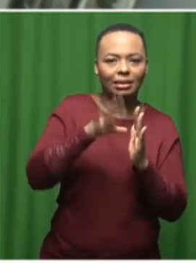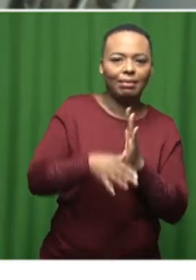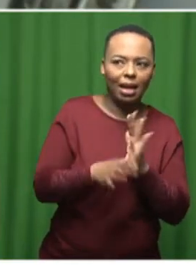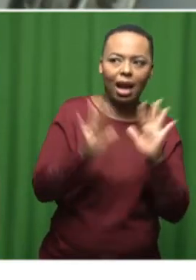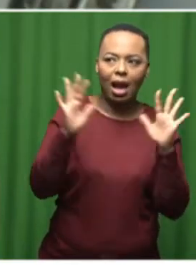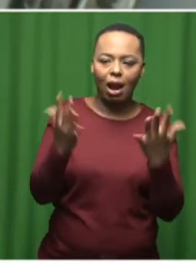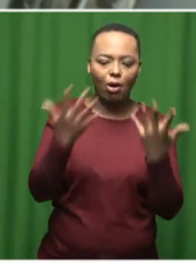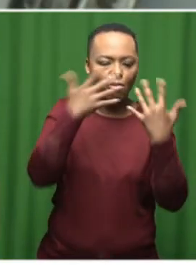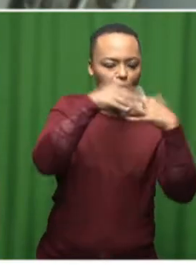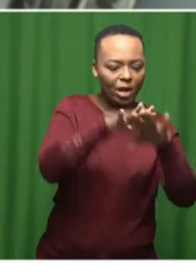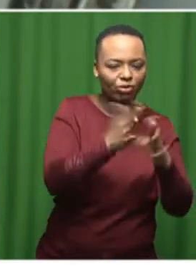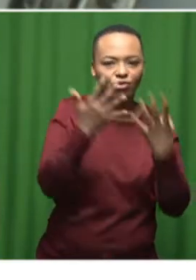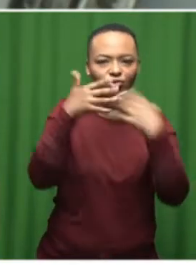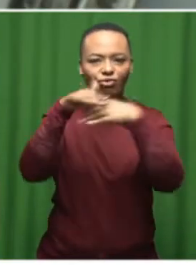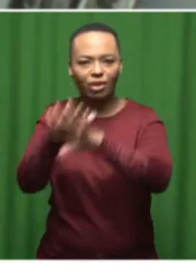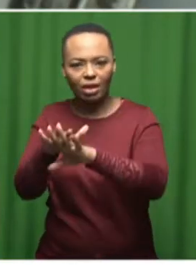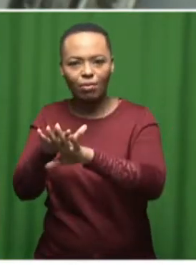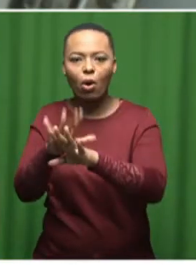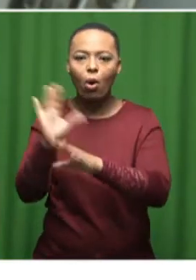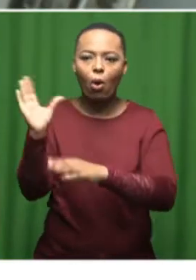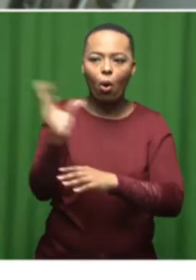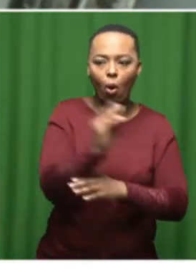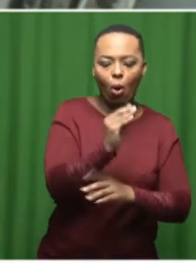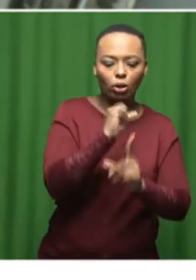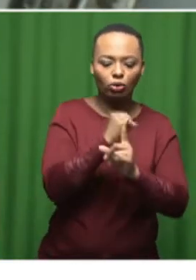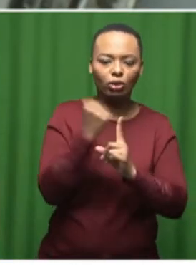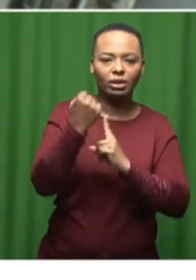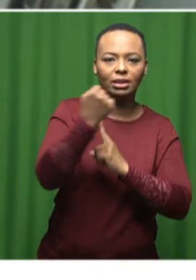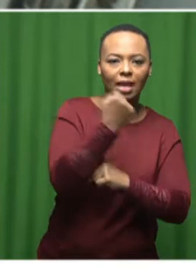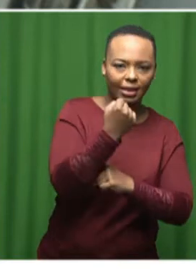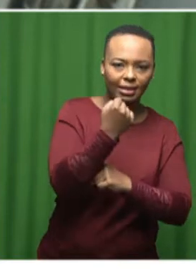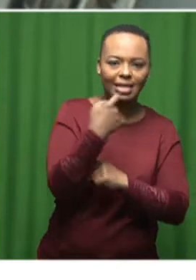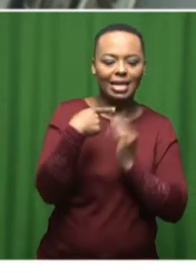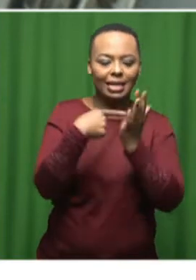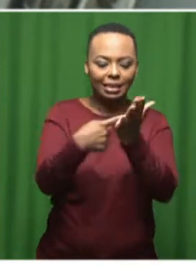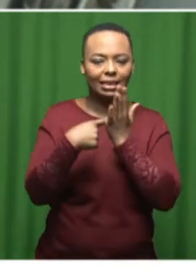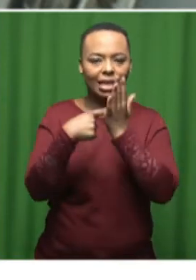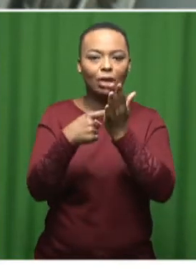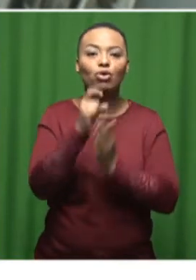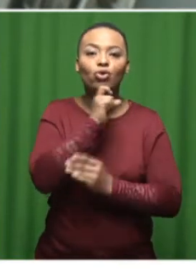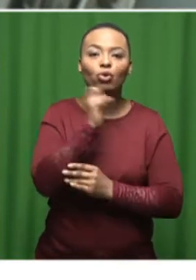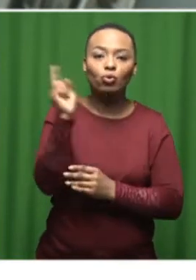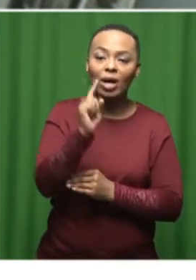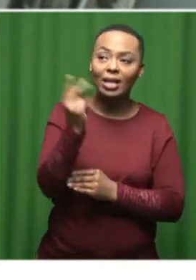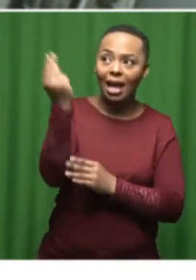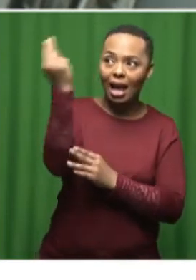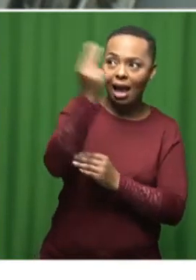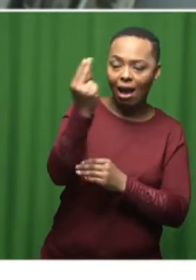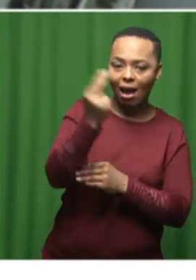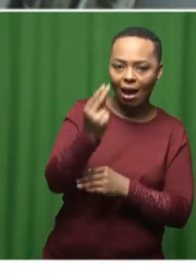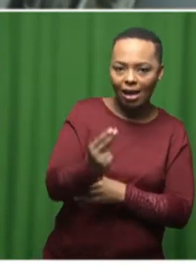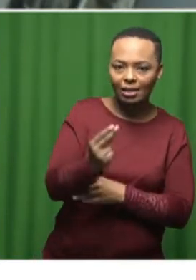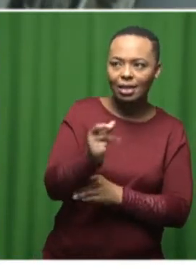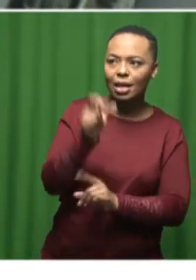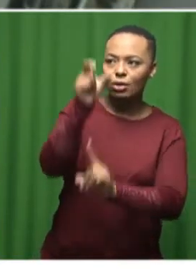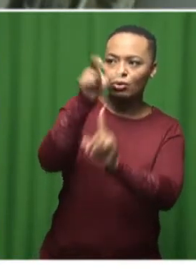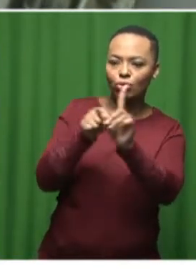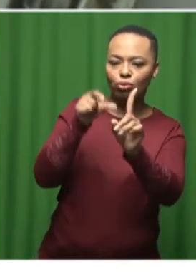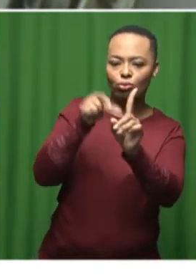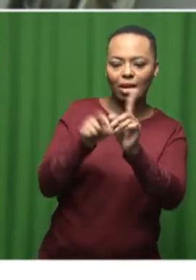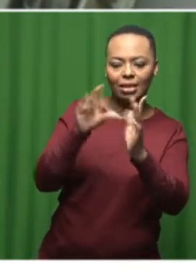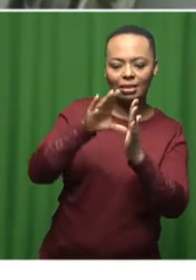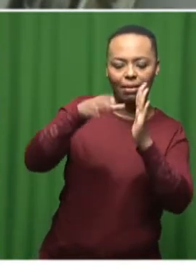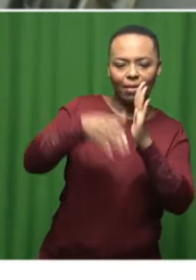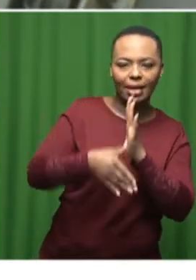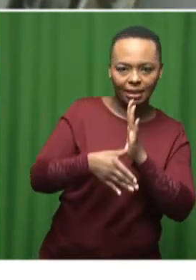society. Our panel discussions will use the arts and look at the ability of persons with disabilities. We will